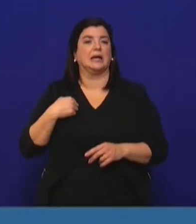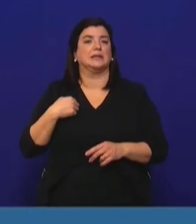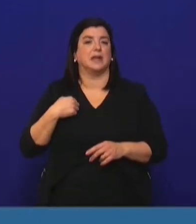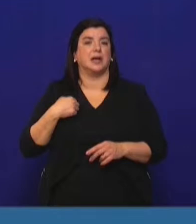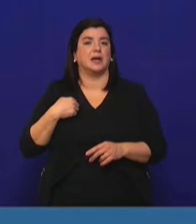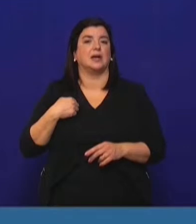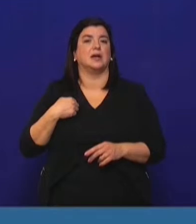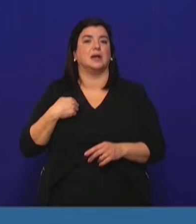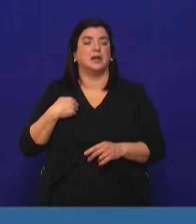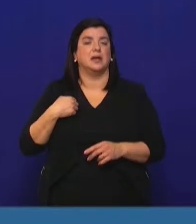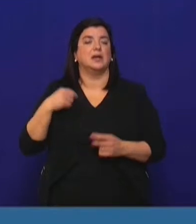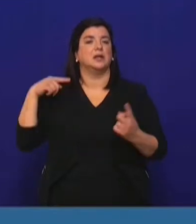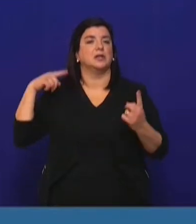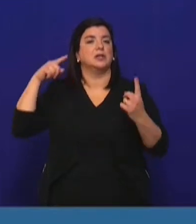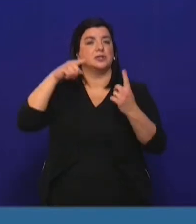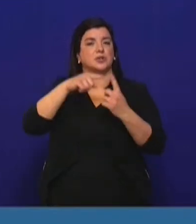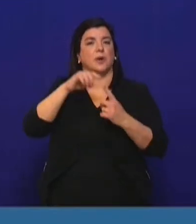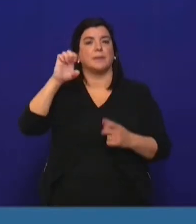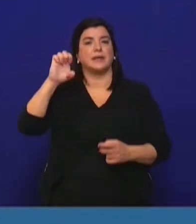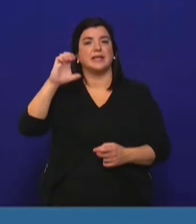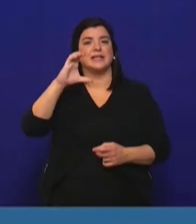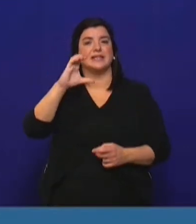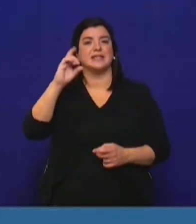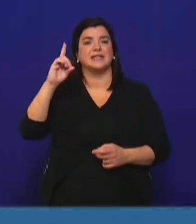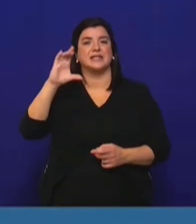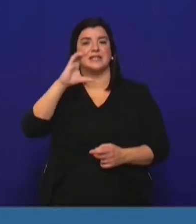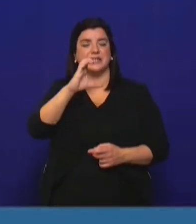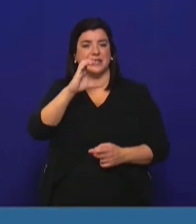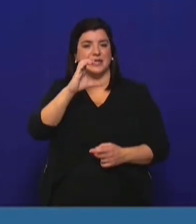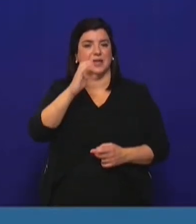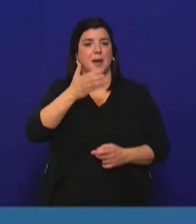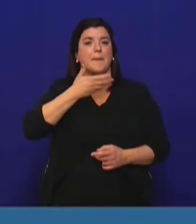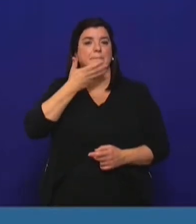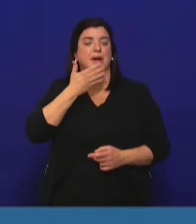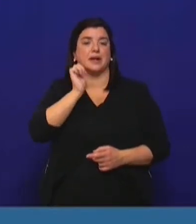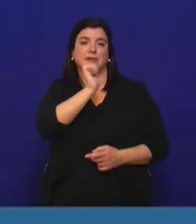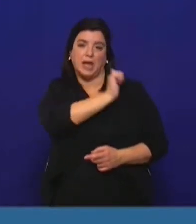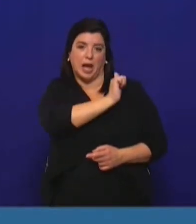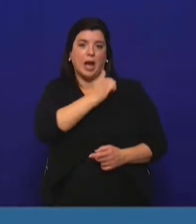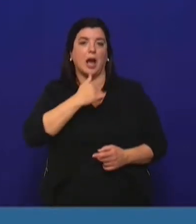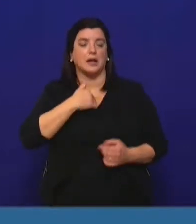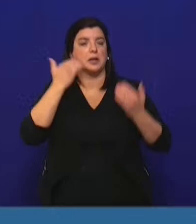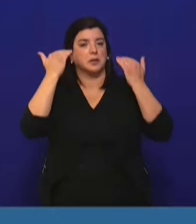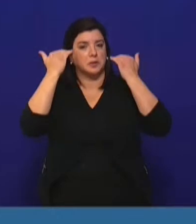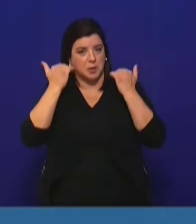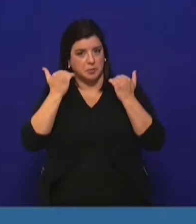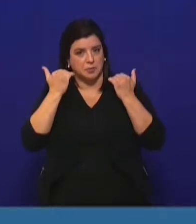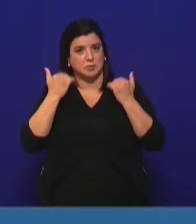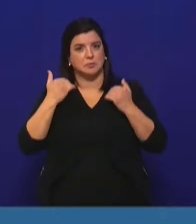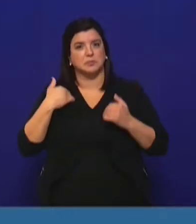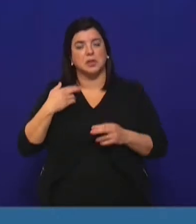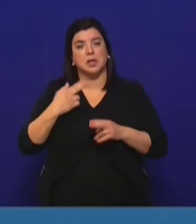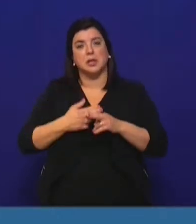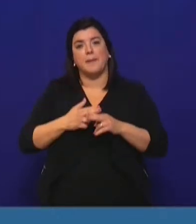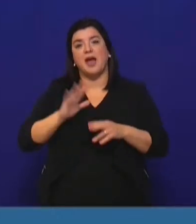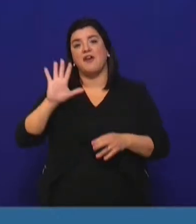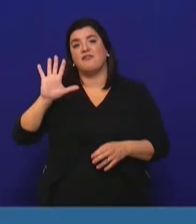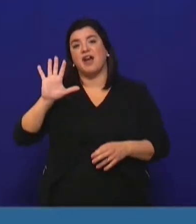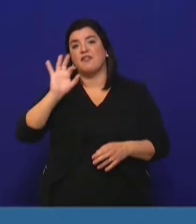li l-ECDC qiegħda tirrakkomanda. Infatti l-ECDC tirrakkomanda li inti tagħmel beħed ieħor